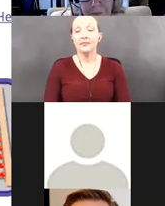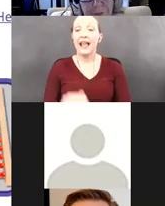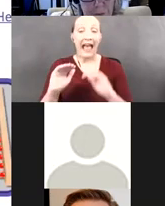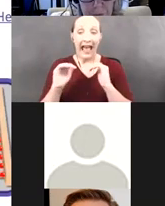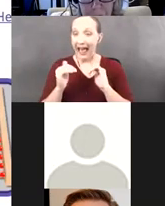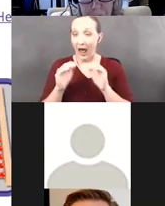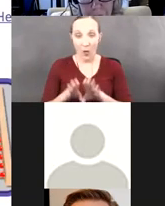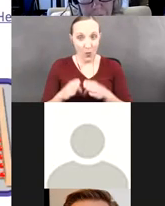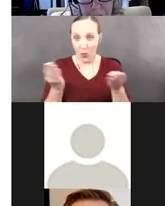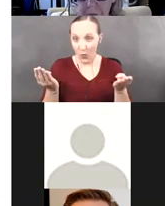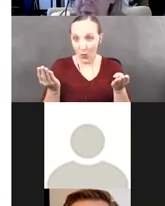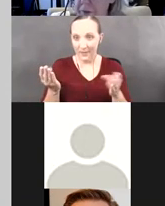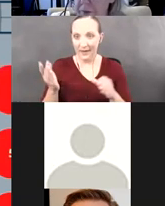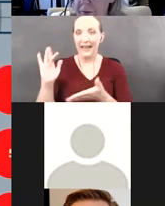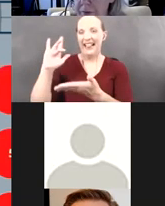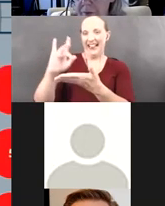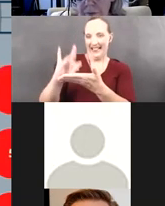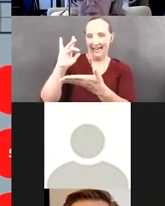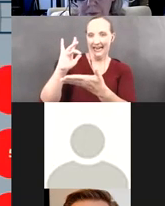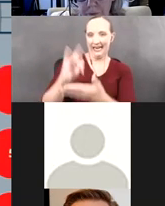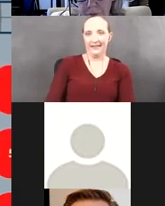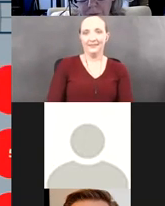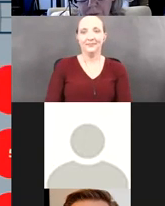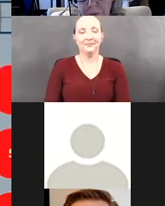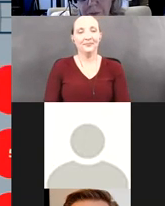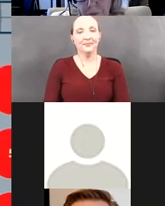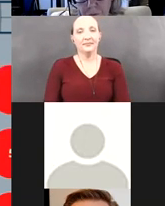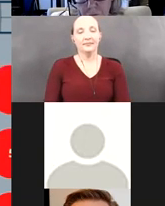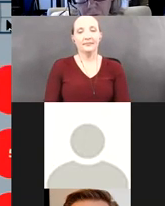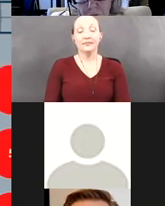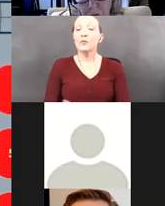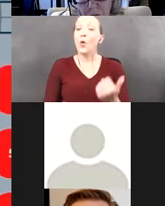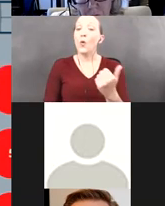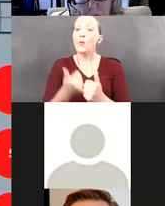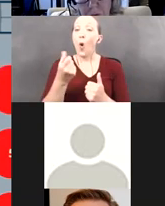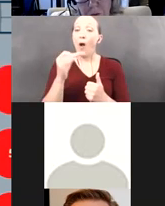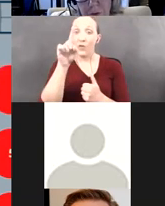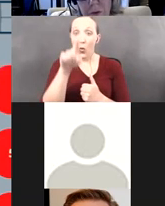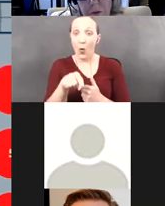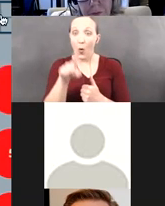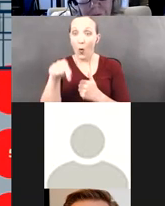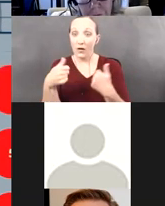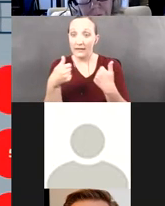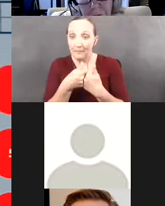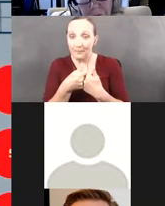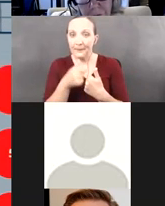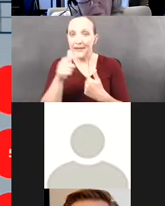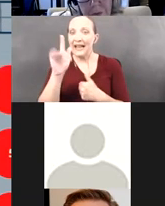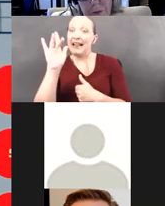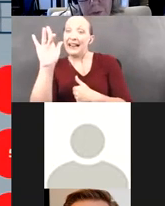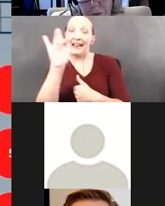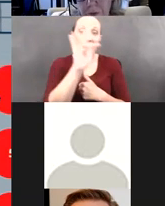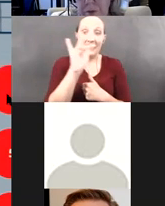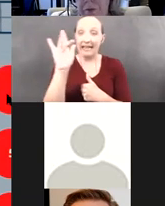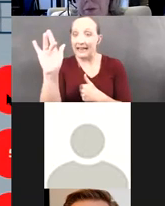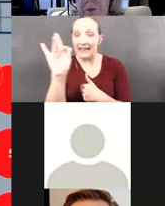them, Para click on abrirlos, them. haga clic encima For de ellos. most of the manipulatives, you Para simply la mayoría de click los on what you would like manipulativos to solo